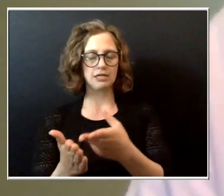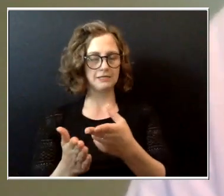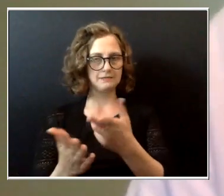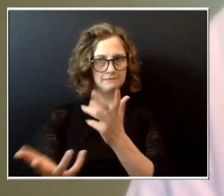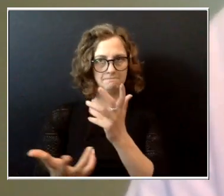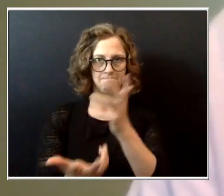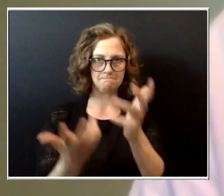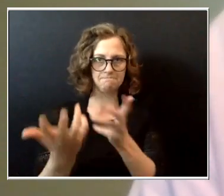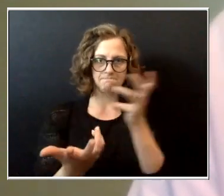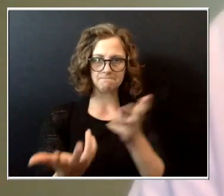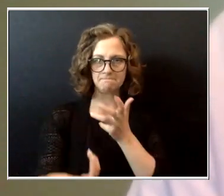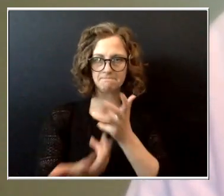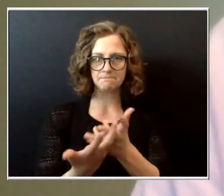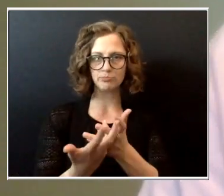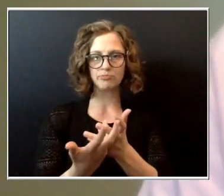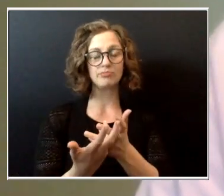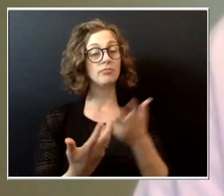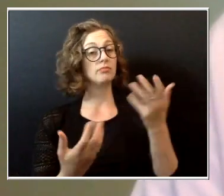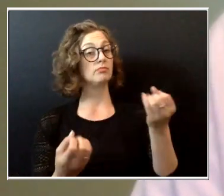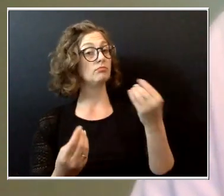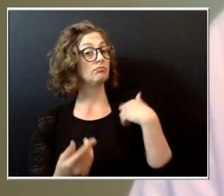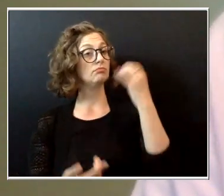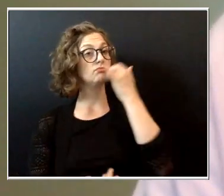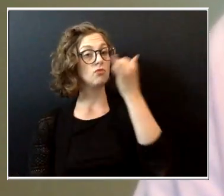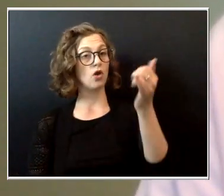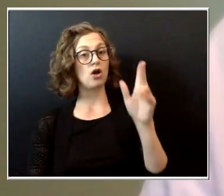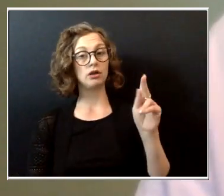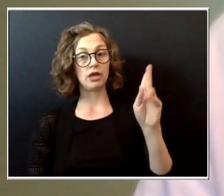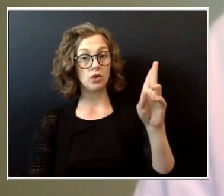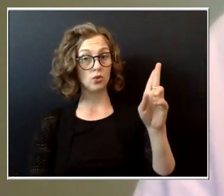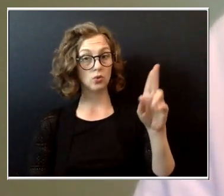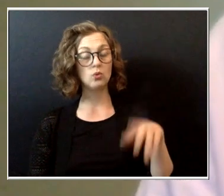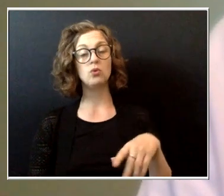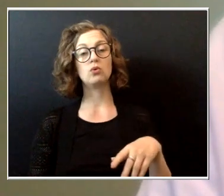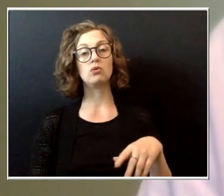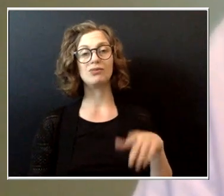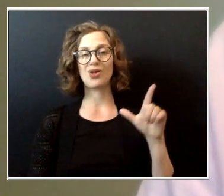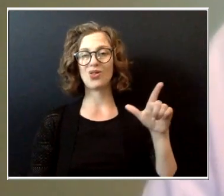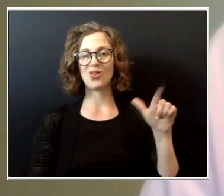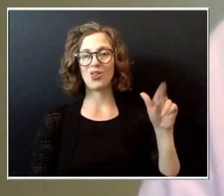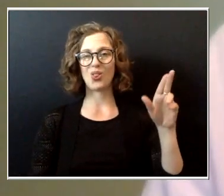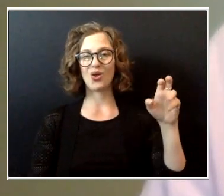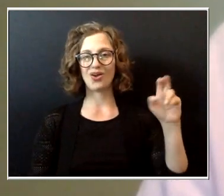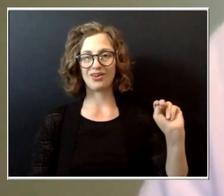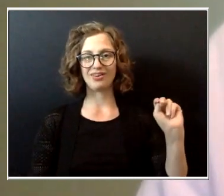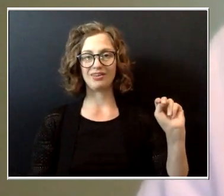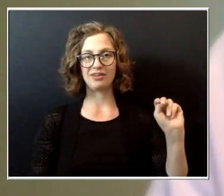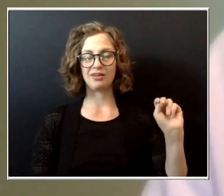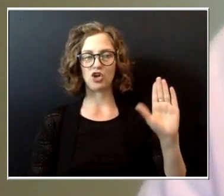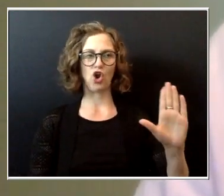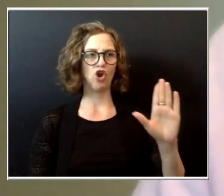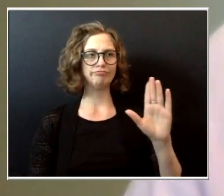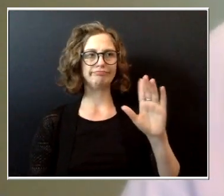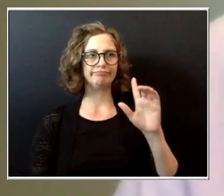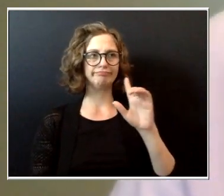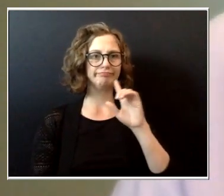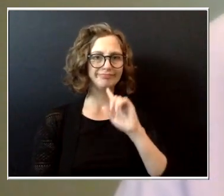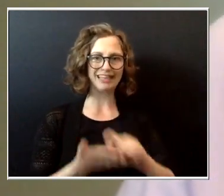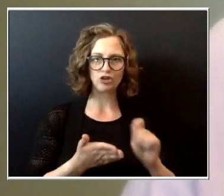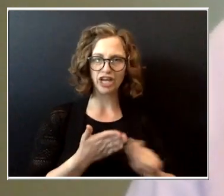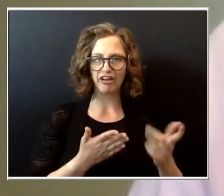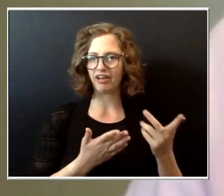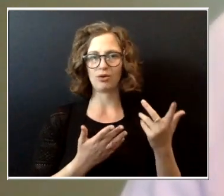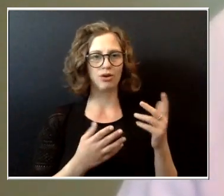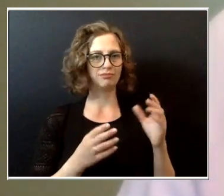called University of Kansas, and Lauren's, I guess, secretary or office, I don't